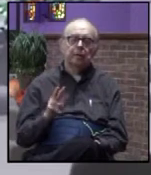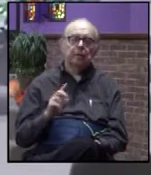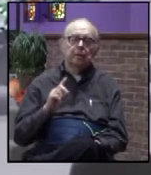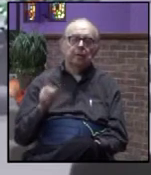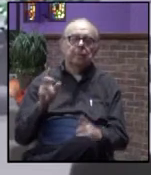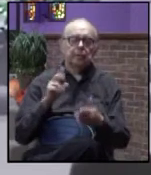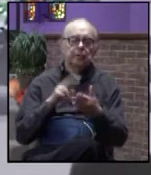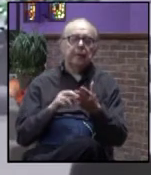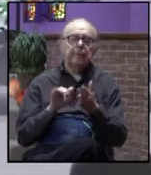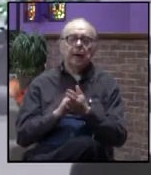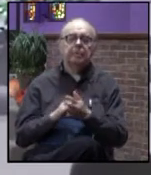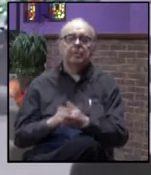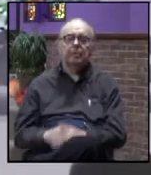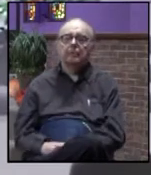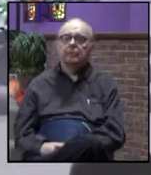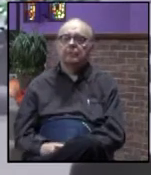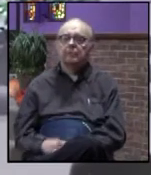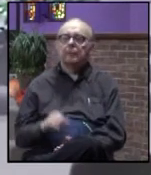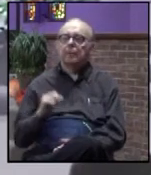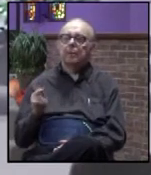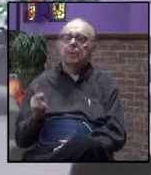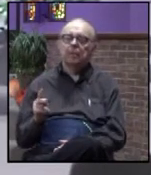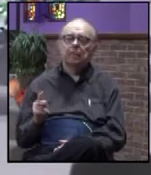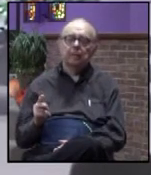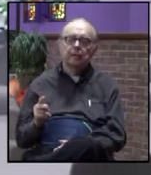going to. Okay?